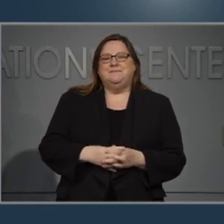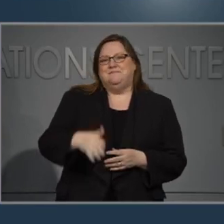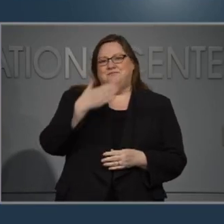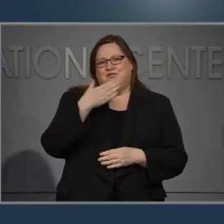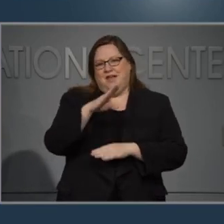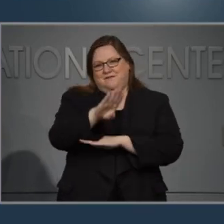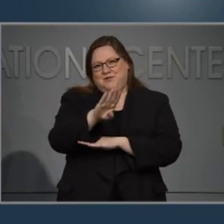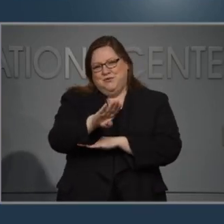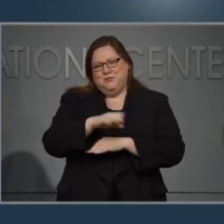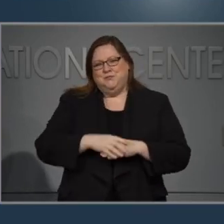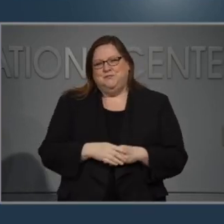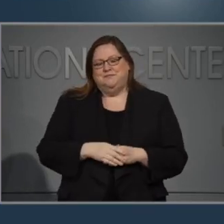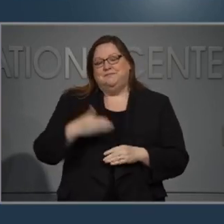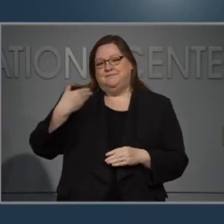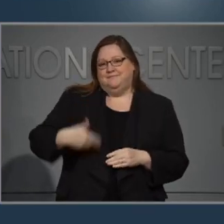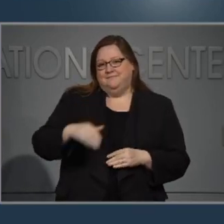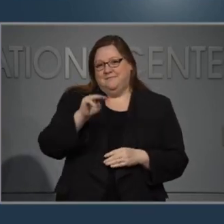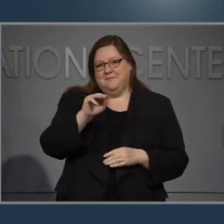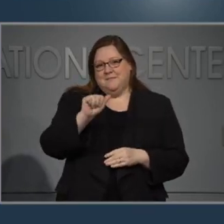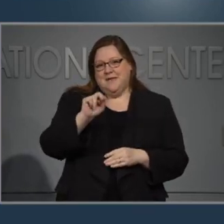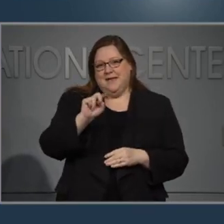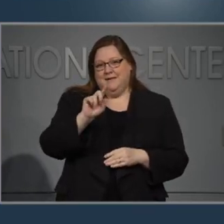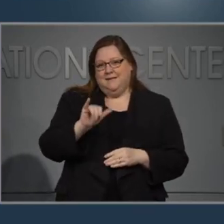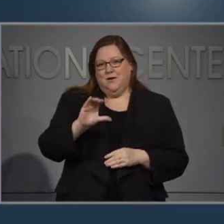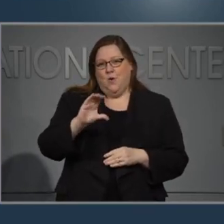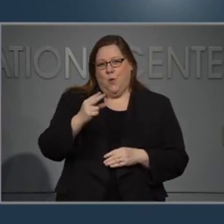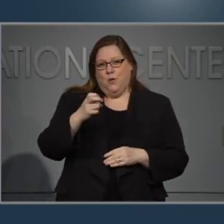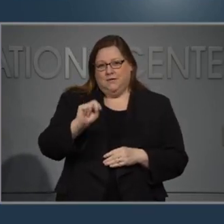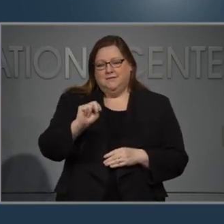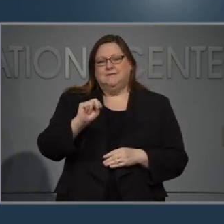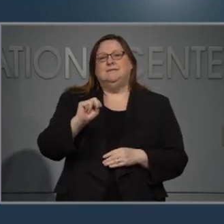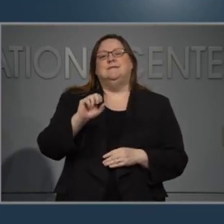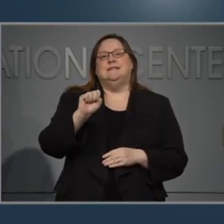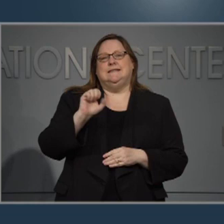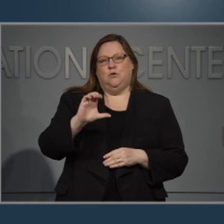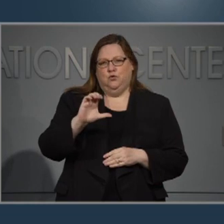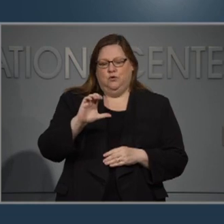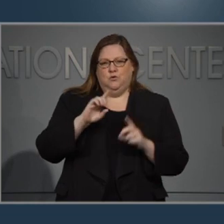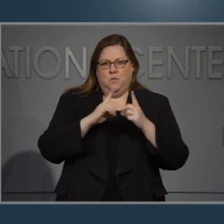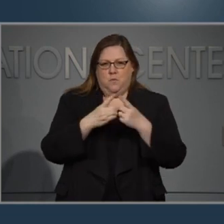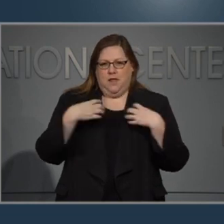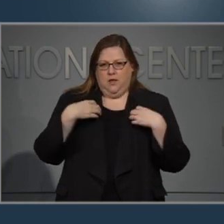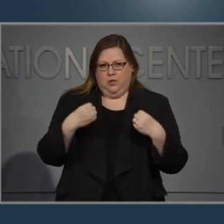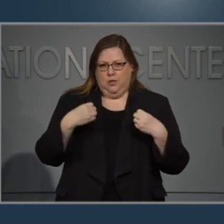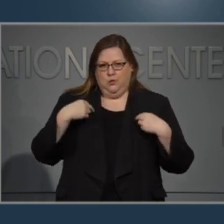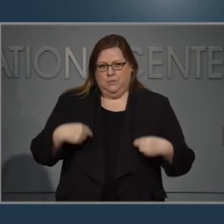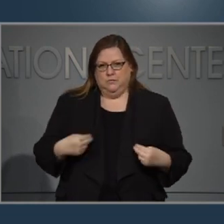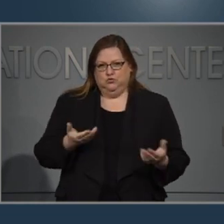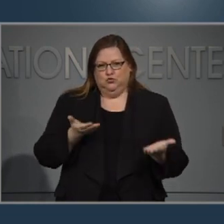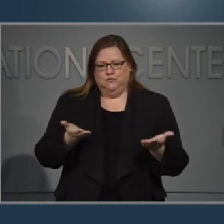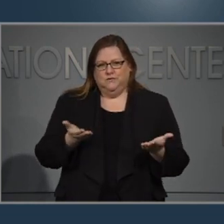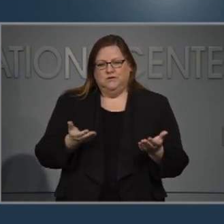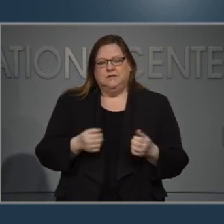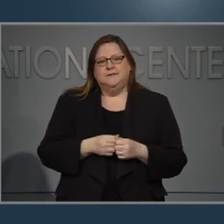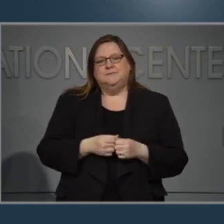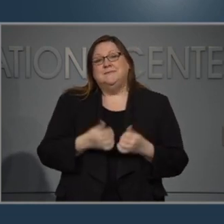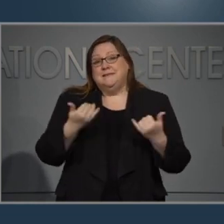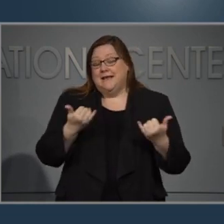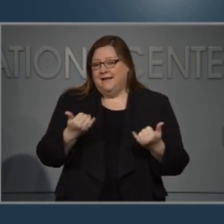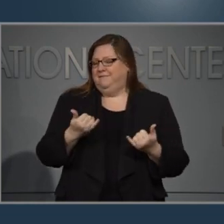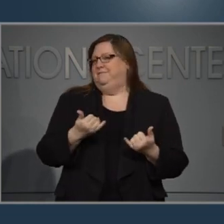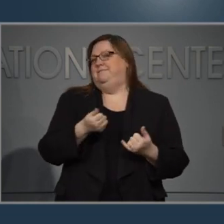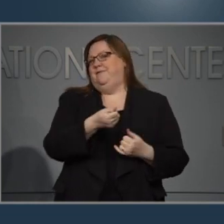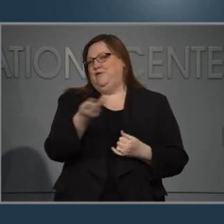Good afternoon. I'm Mandy Cohen. I'm Secretary of the Department of Health and Human Services. And today we have a number of special guests